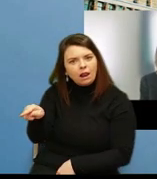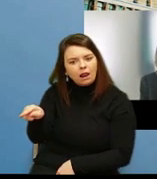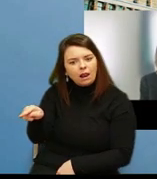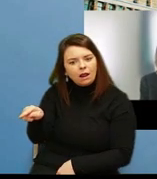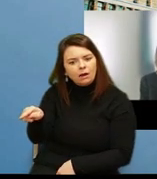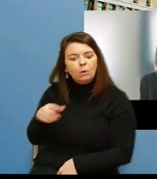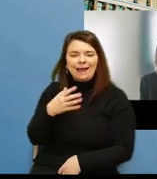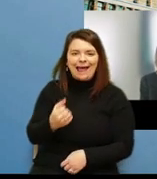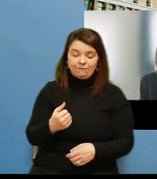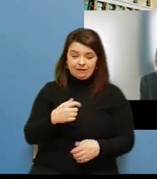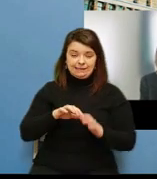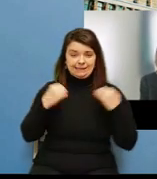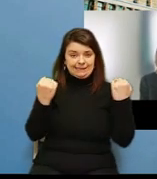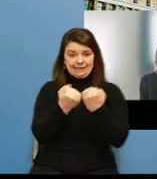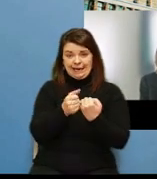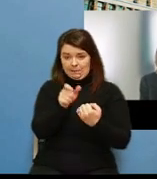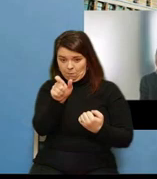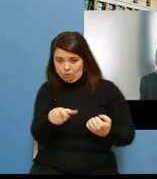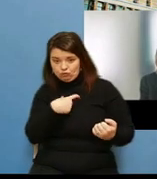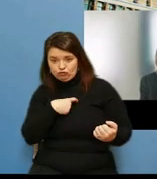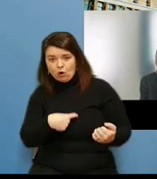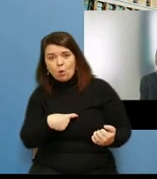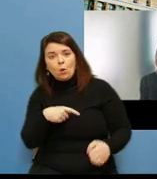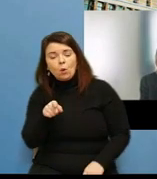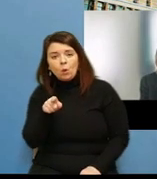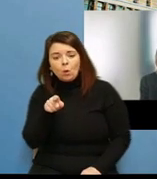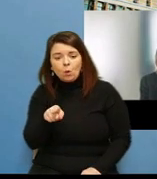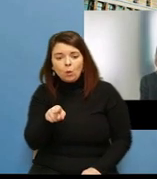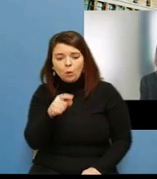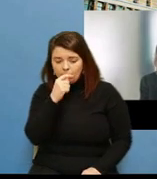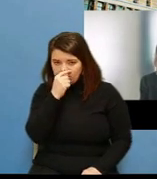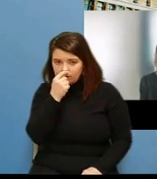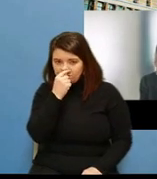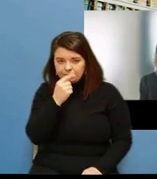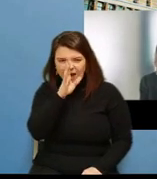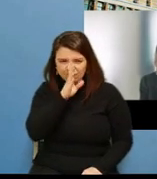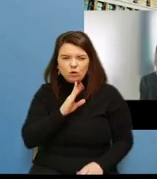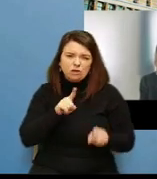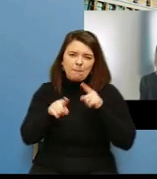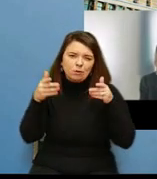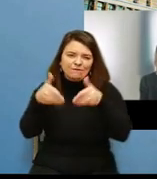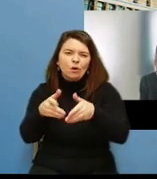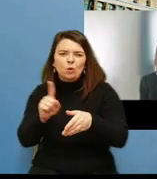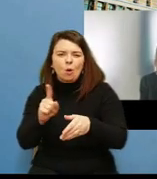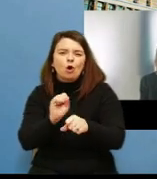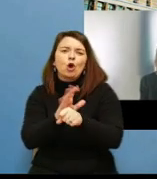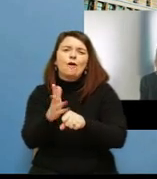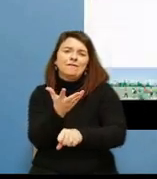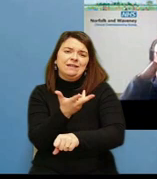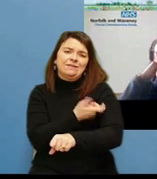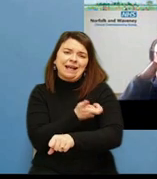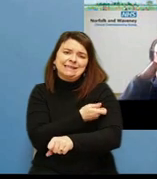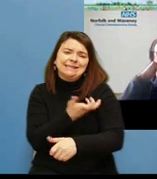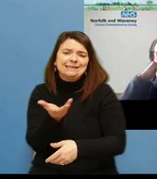engage with people. We do have a role in the team which unfortunately has largely